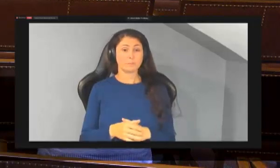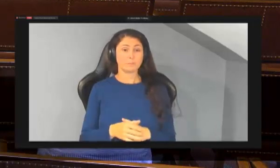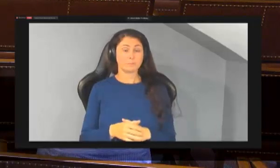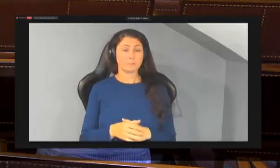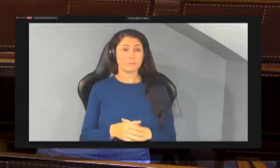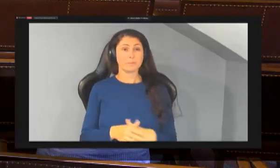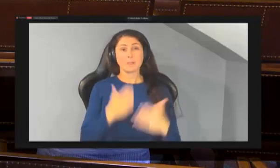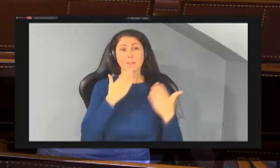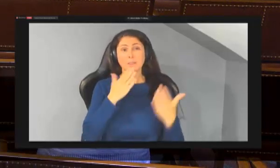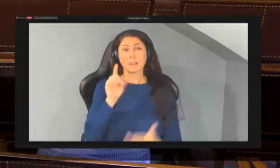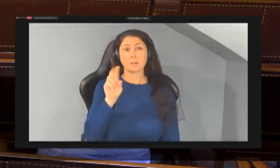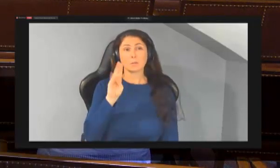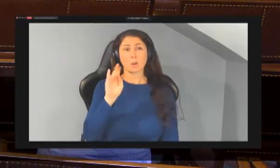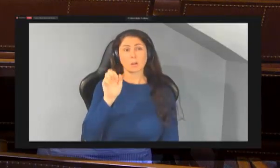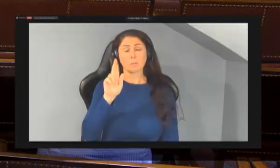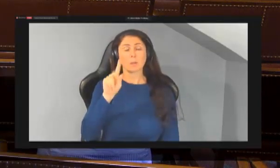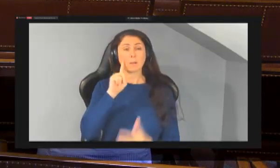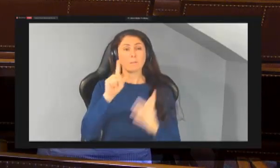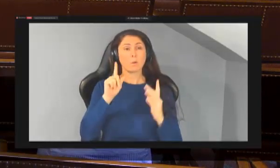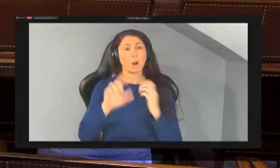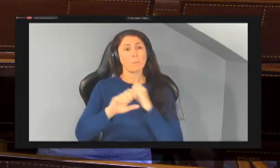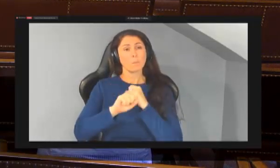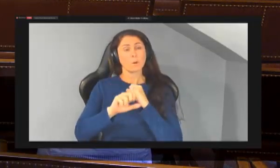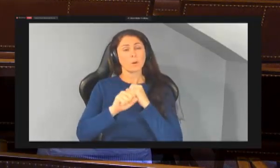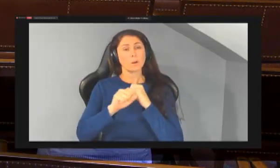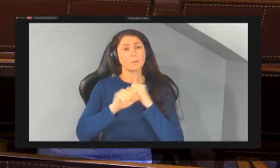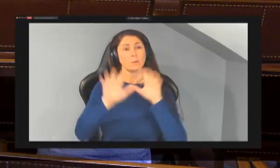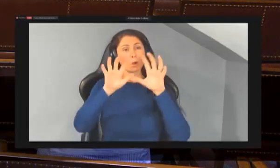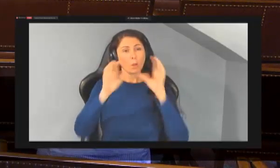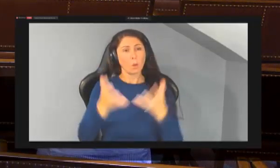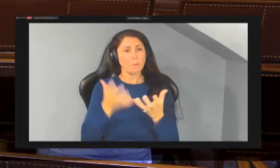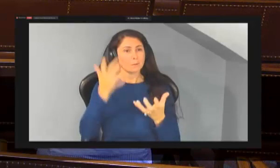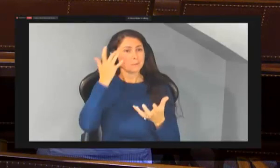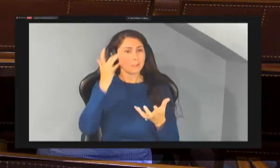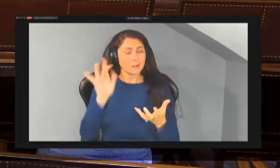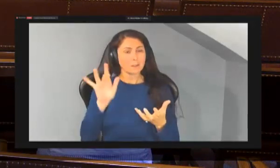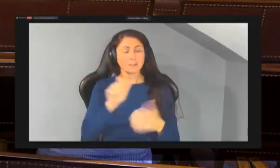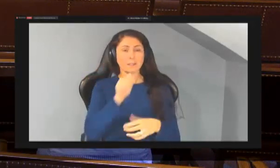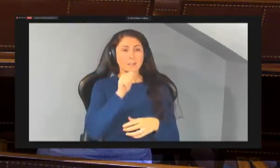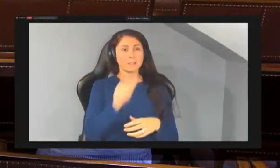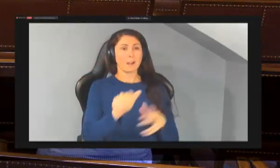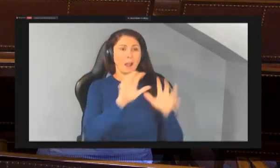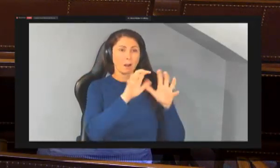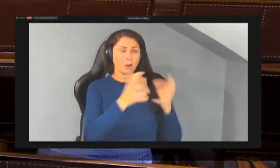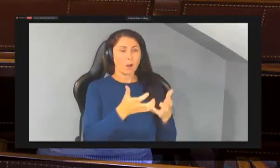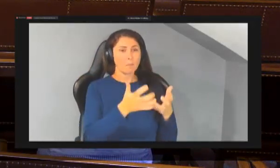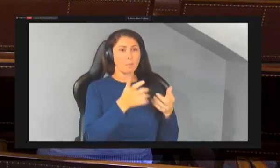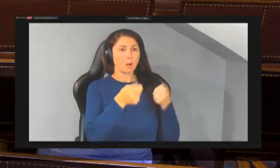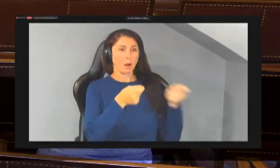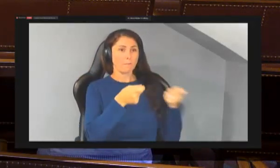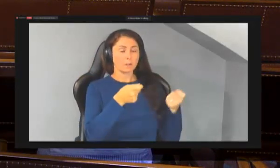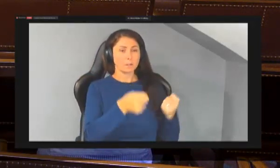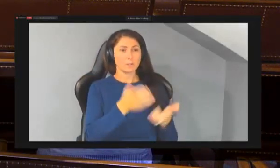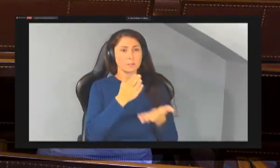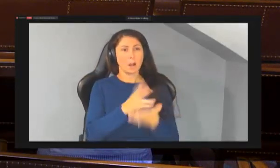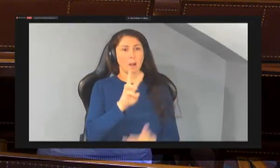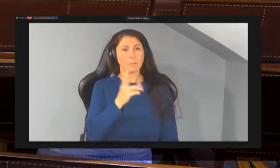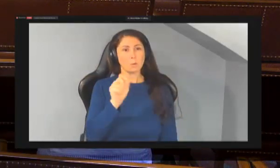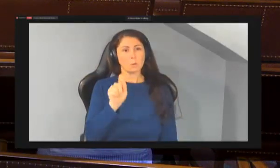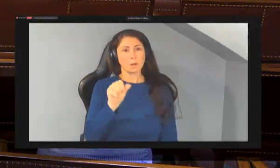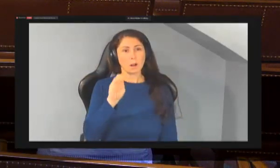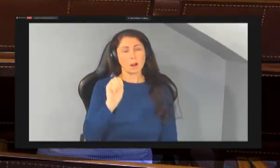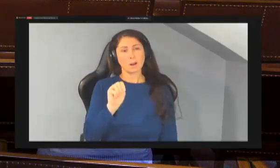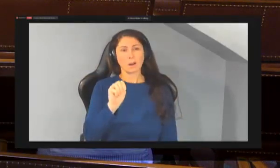Thank you, Dr. Miller, for promoting global intelligence, not global governance. Stop the who.com, screw